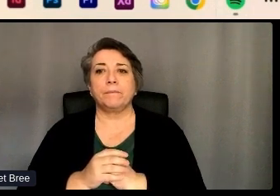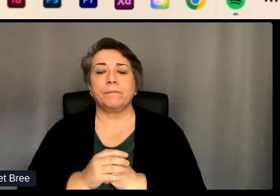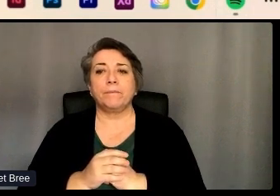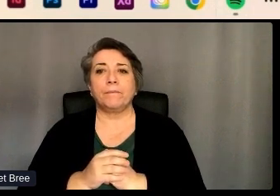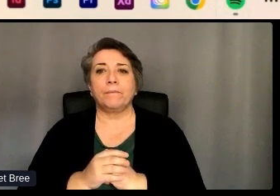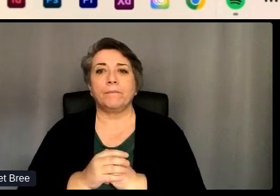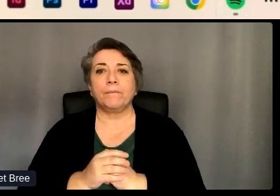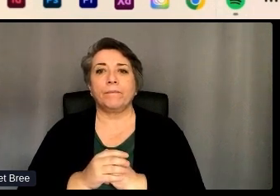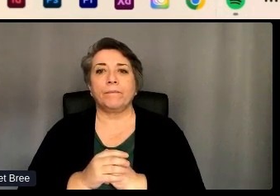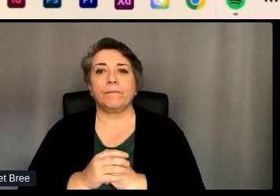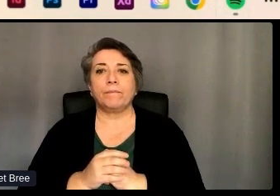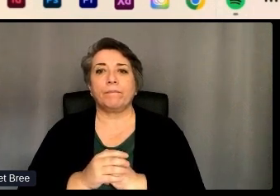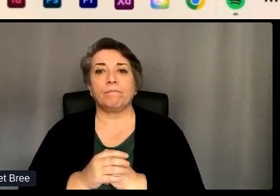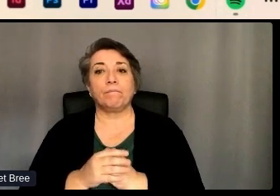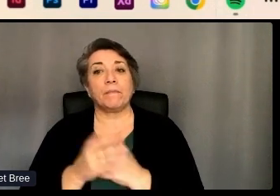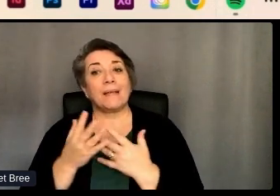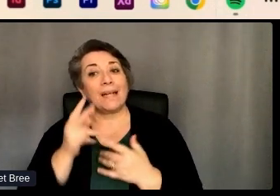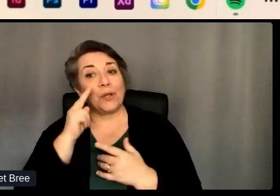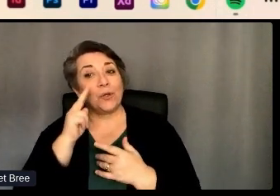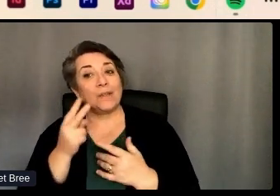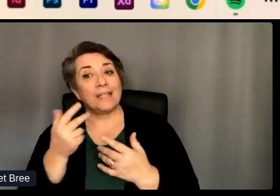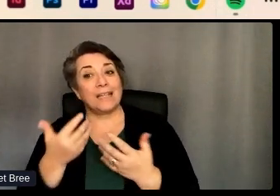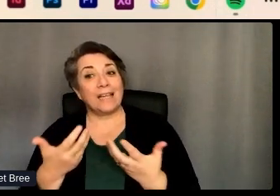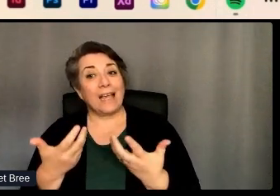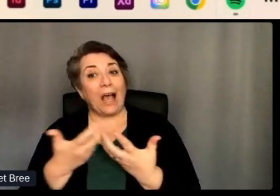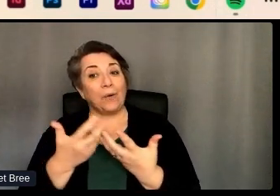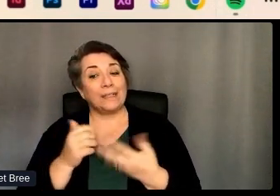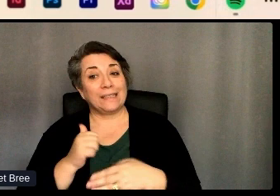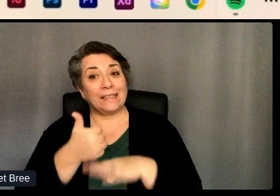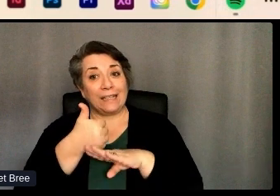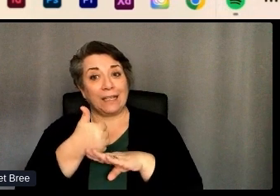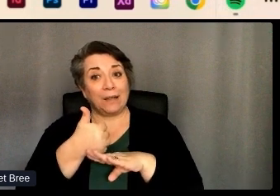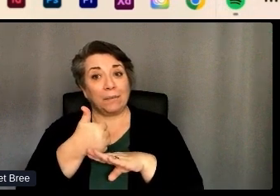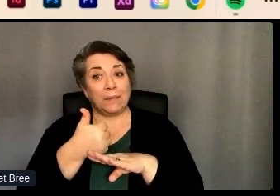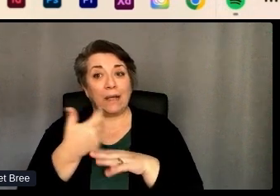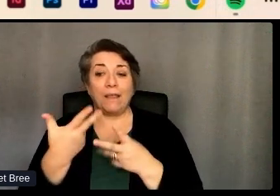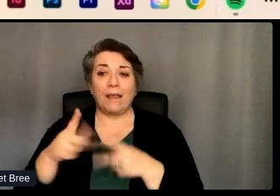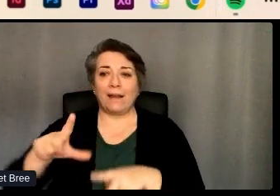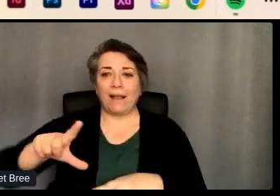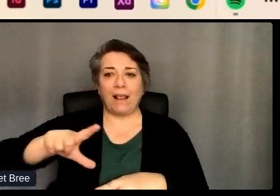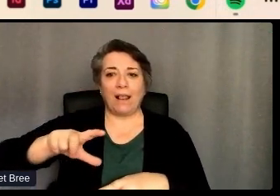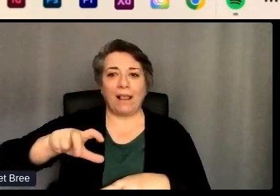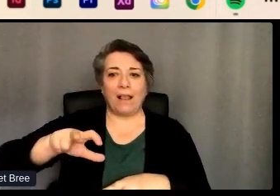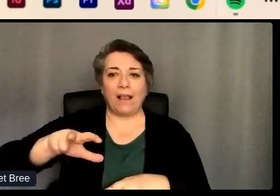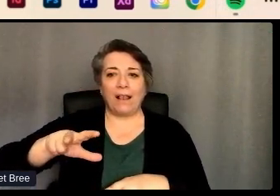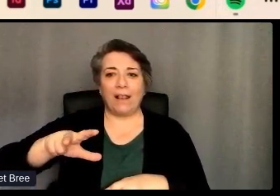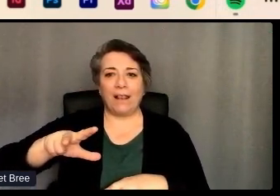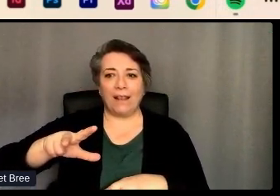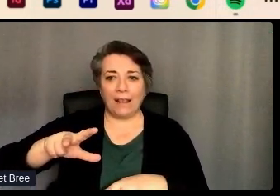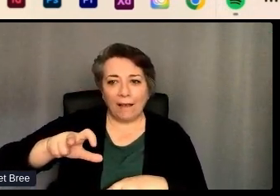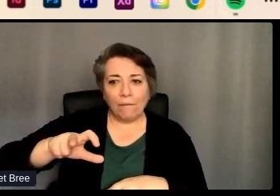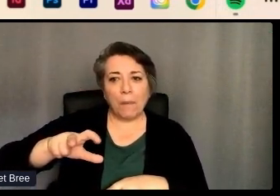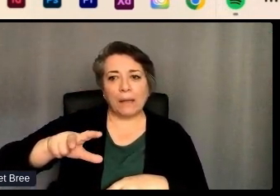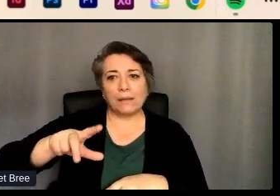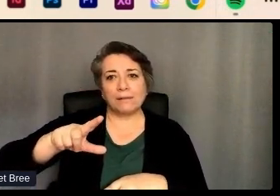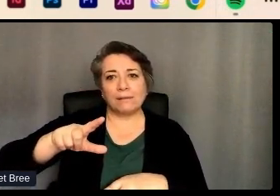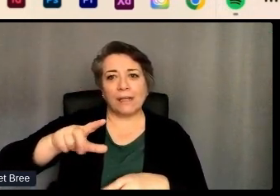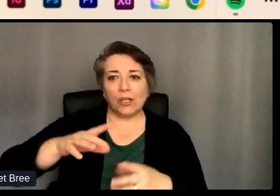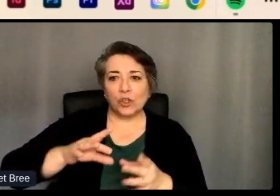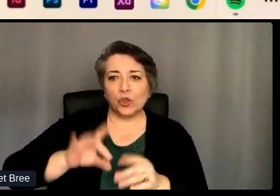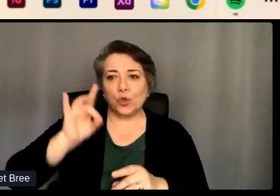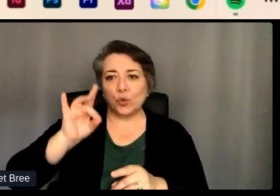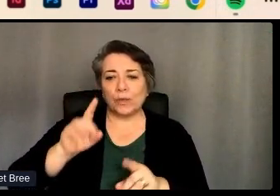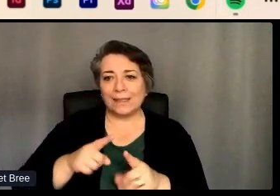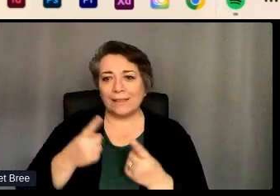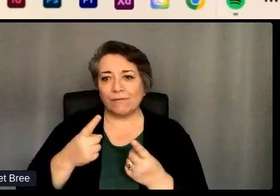Now you can see that it's been applied. I then select the left button, repeat my action.